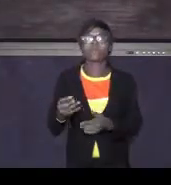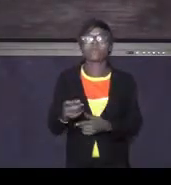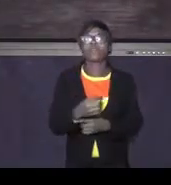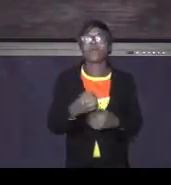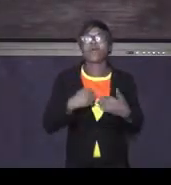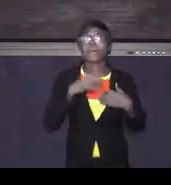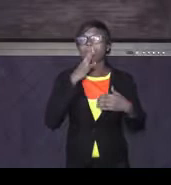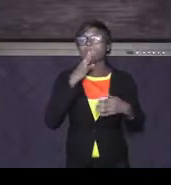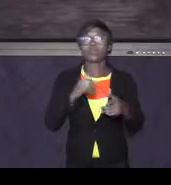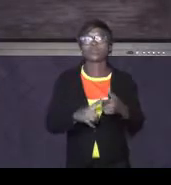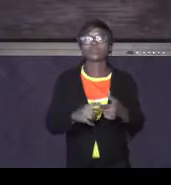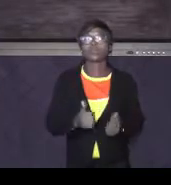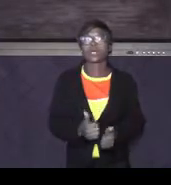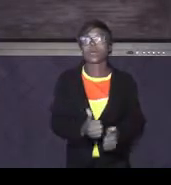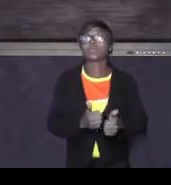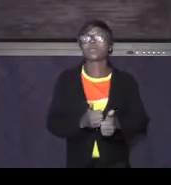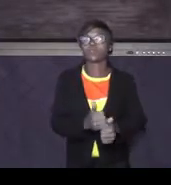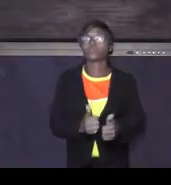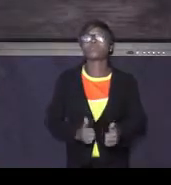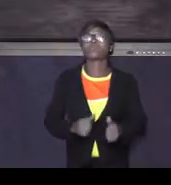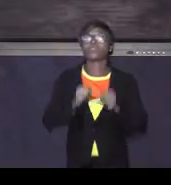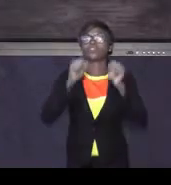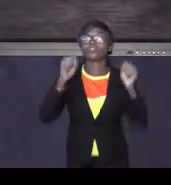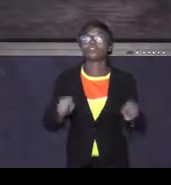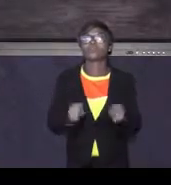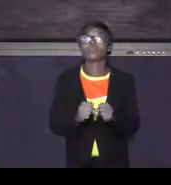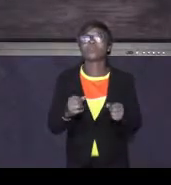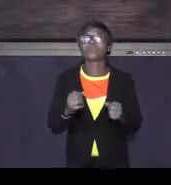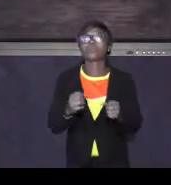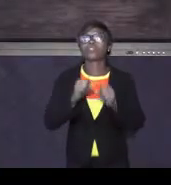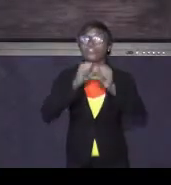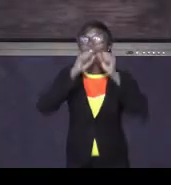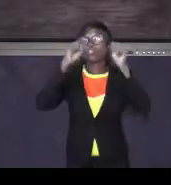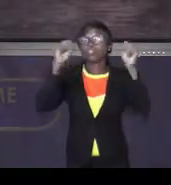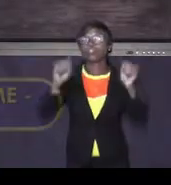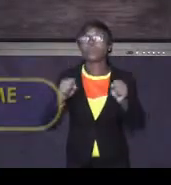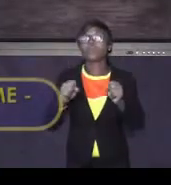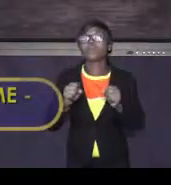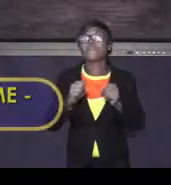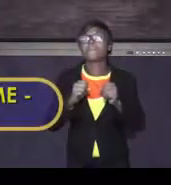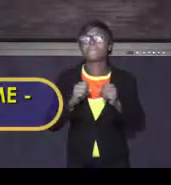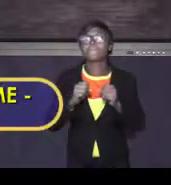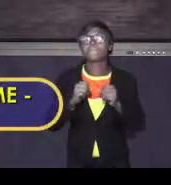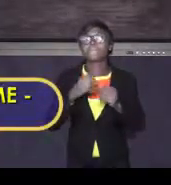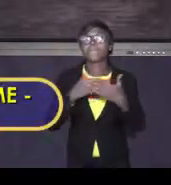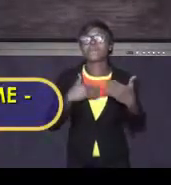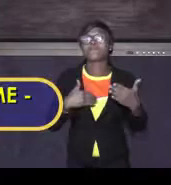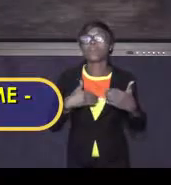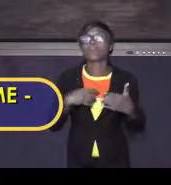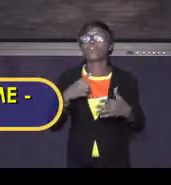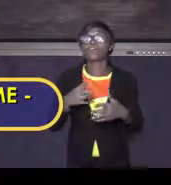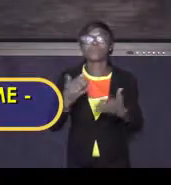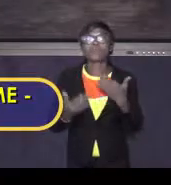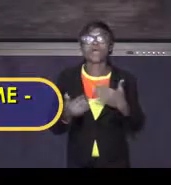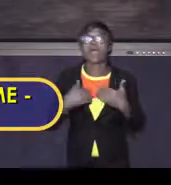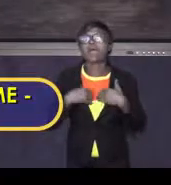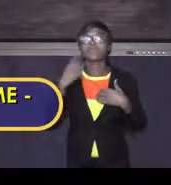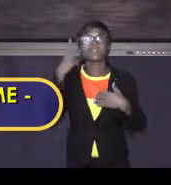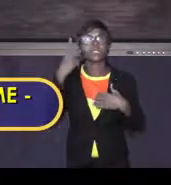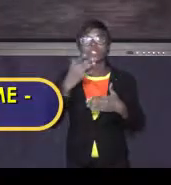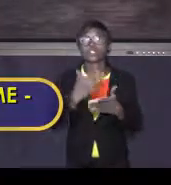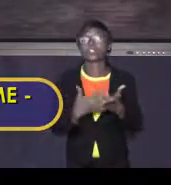shop before, and you will have seen some hand tools that are used at those